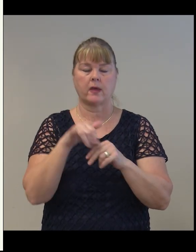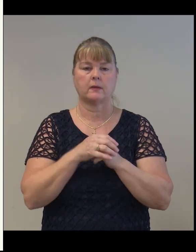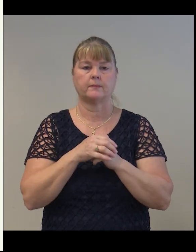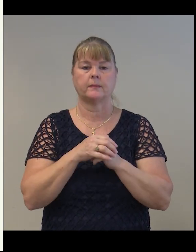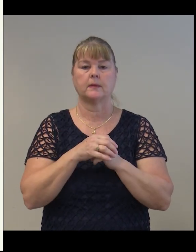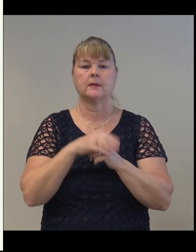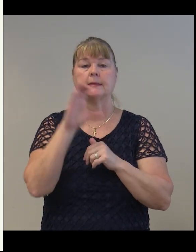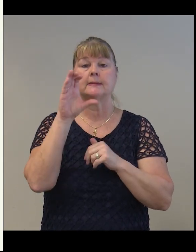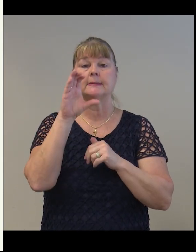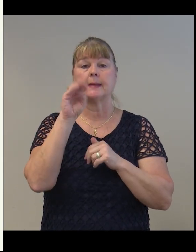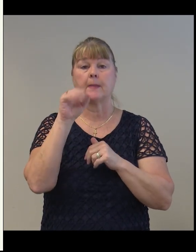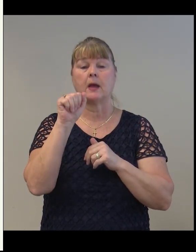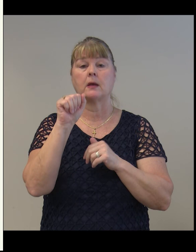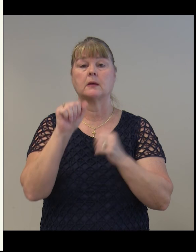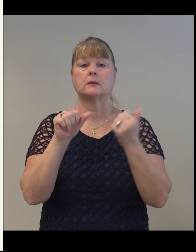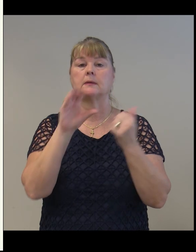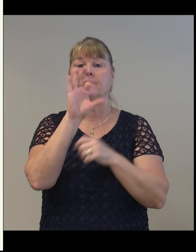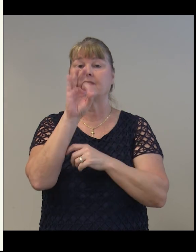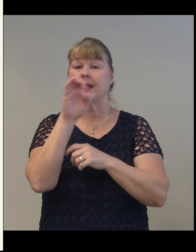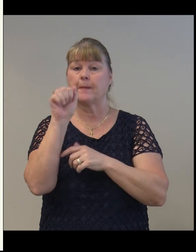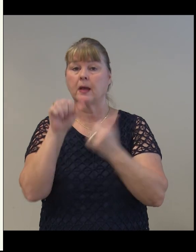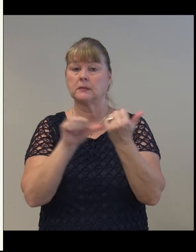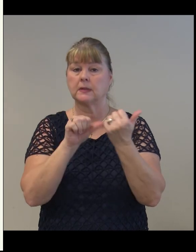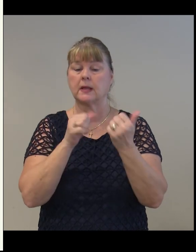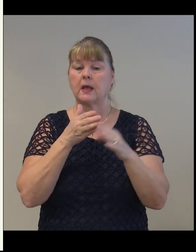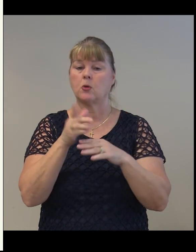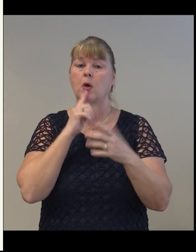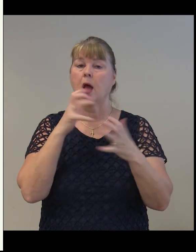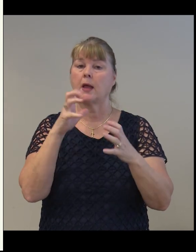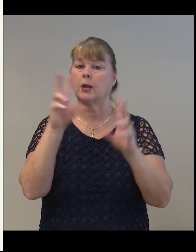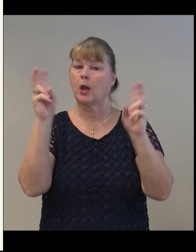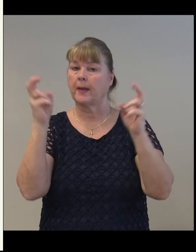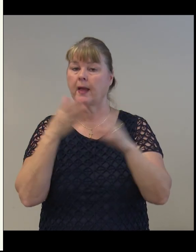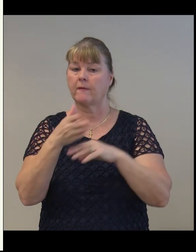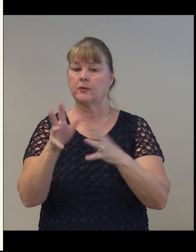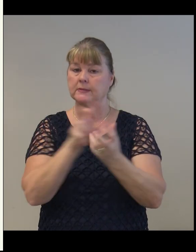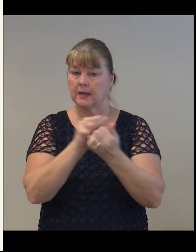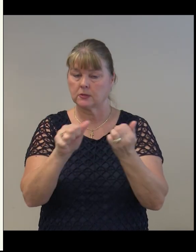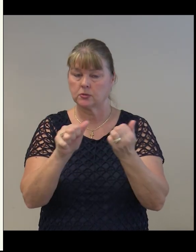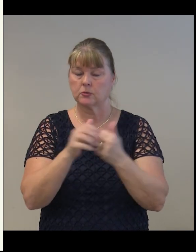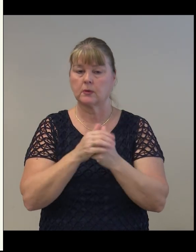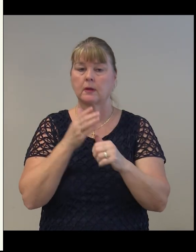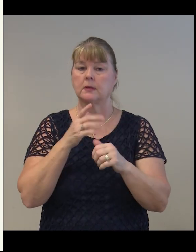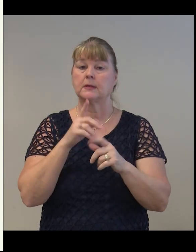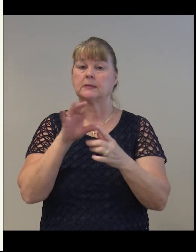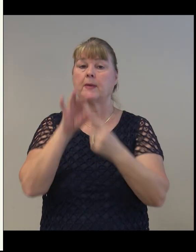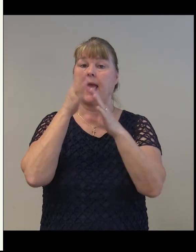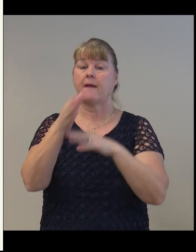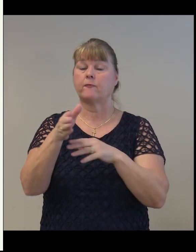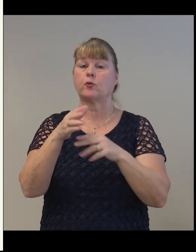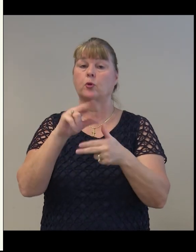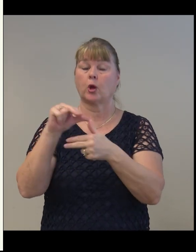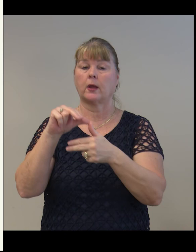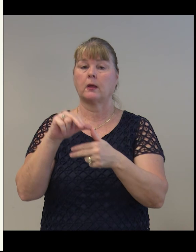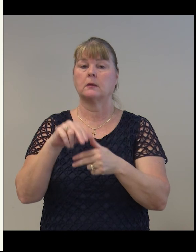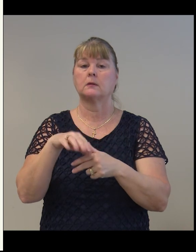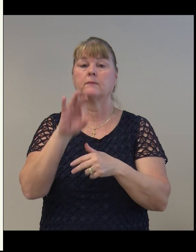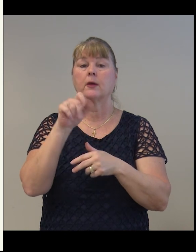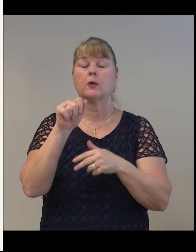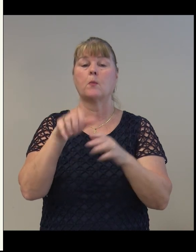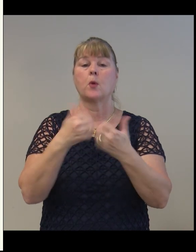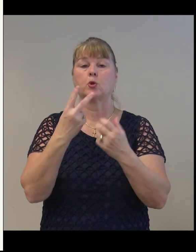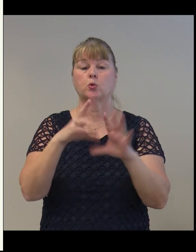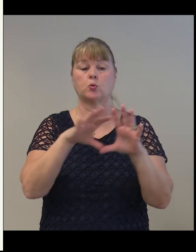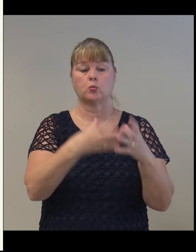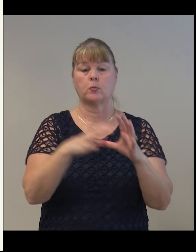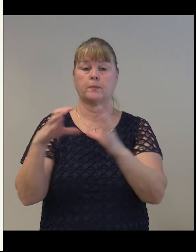for. FEMA assistance is always a hot topic after a disaster, or especially after a hurricane. FEMA assistance is broken